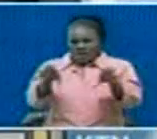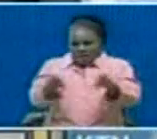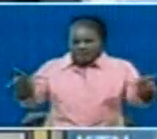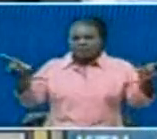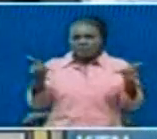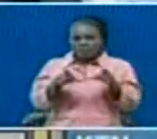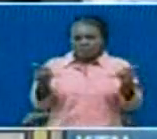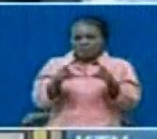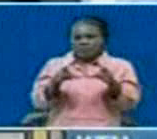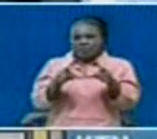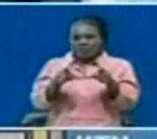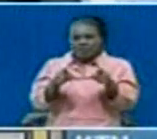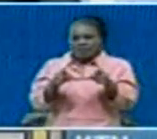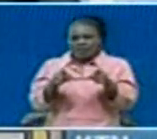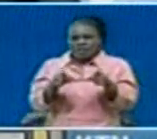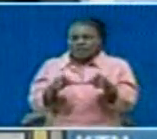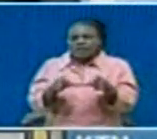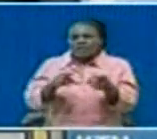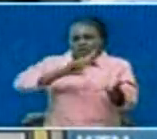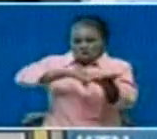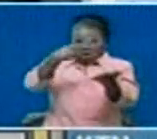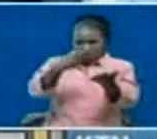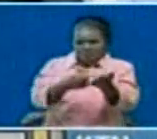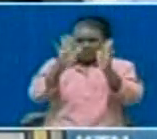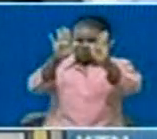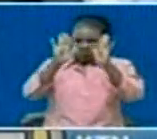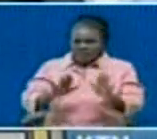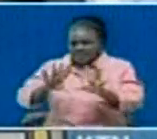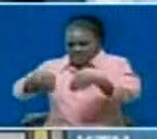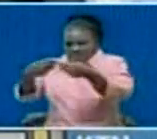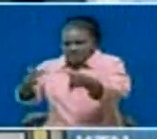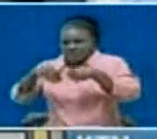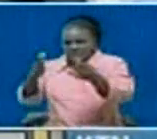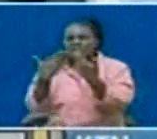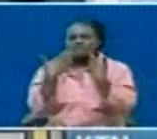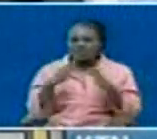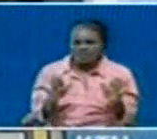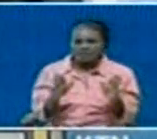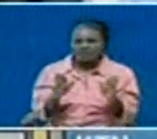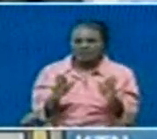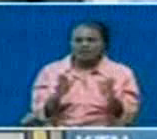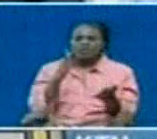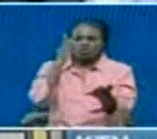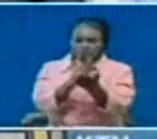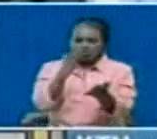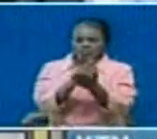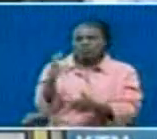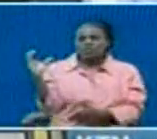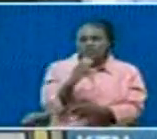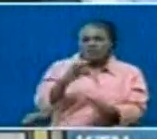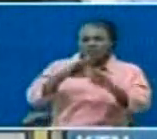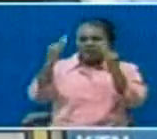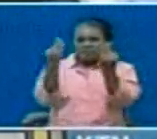deeds to which significant resources have been allocated, ensuring that citizens and families